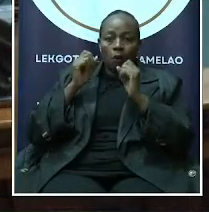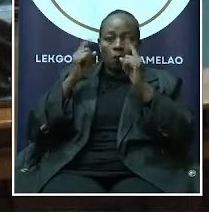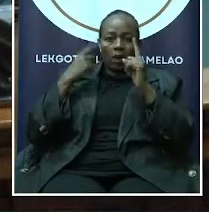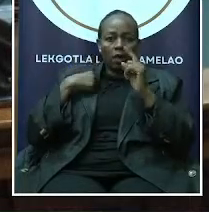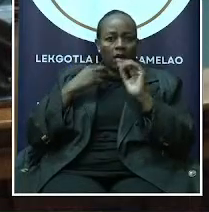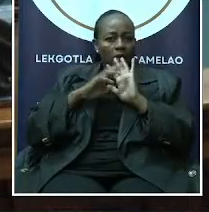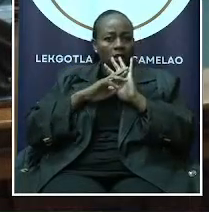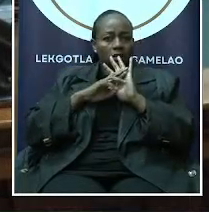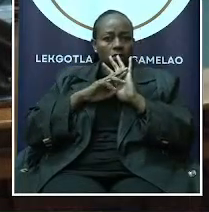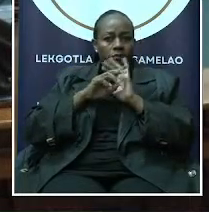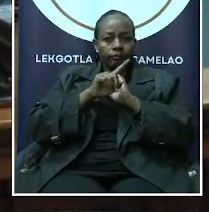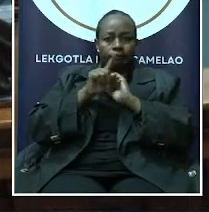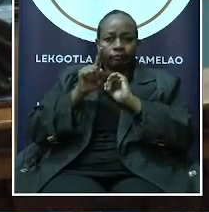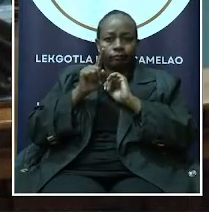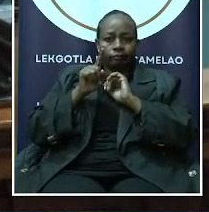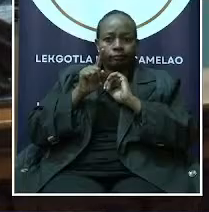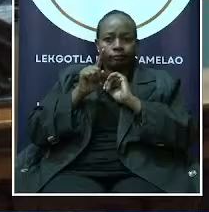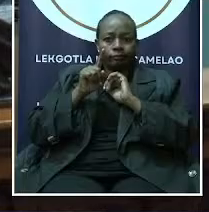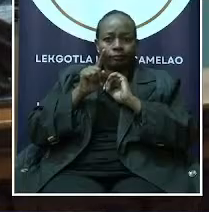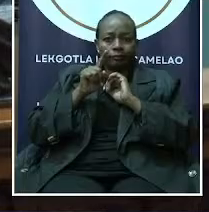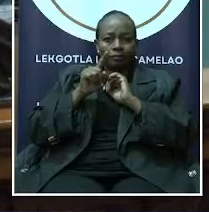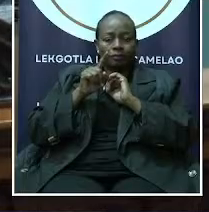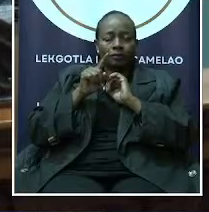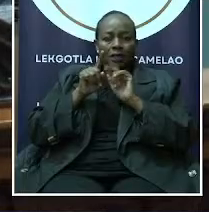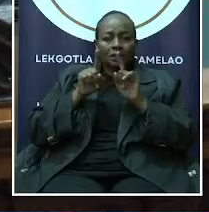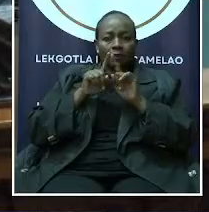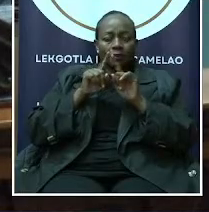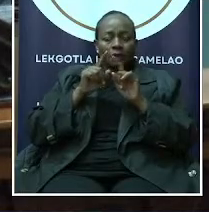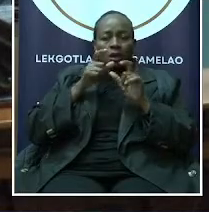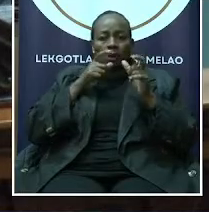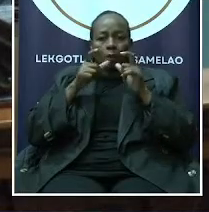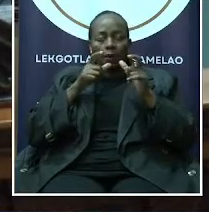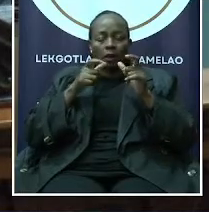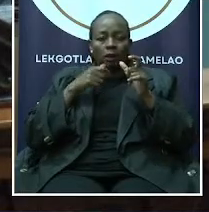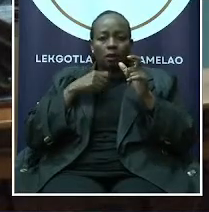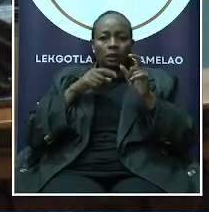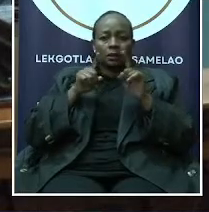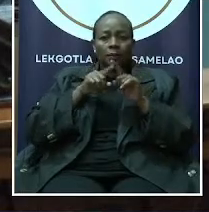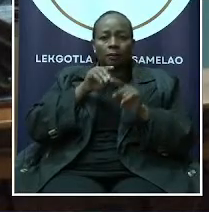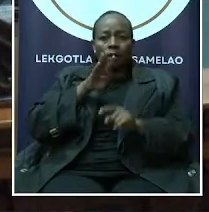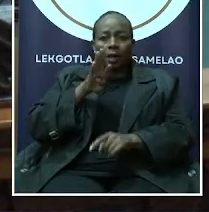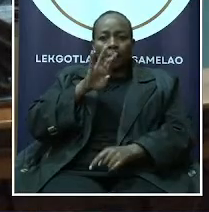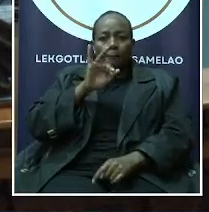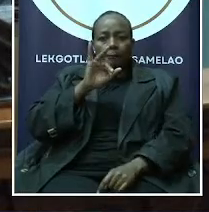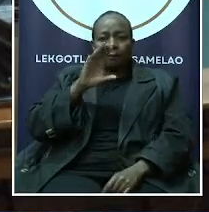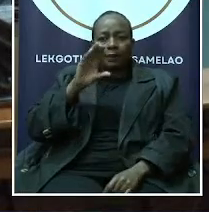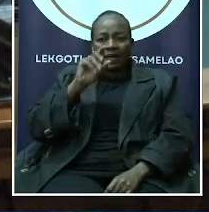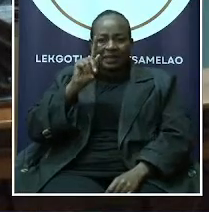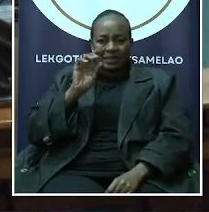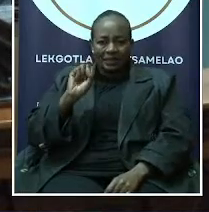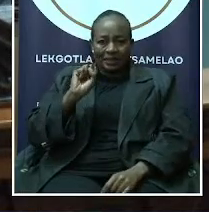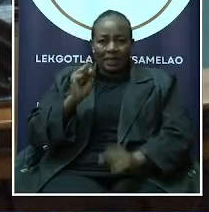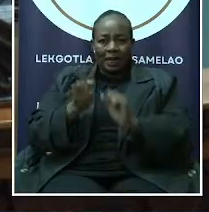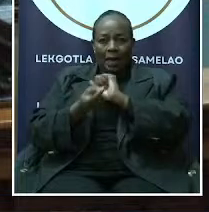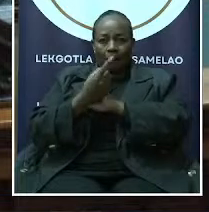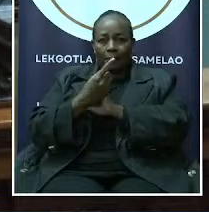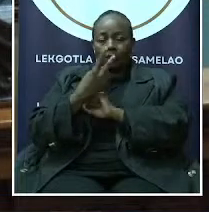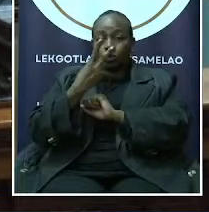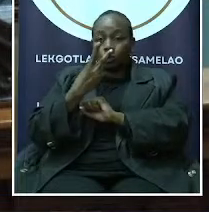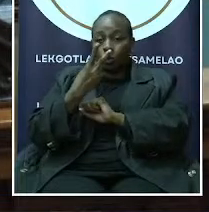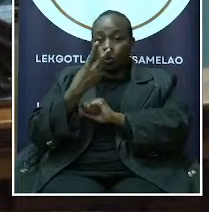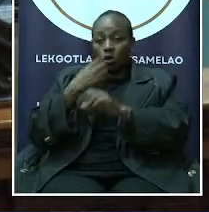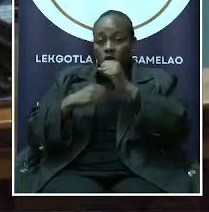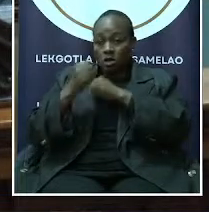representatives are aware of such an initiative such as the BRICS Olympics, which took part 2 years ago, of which I'm